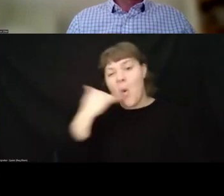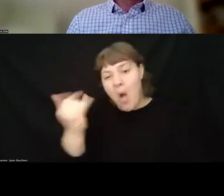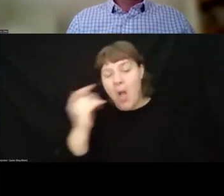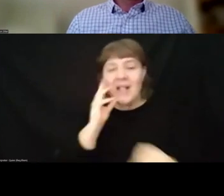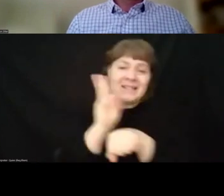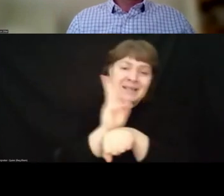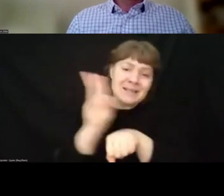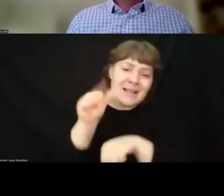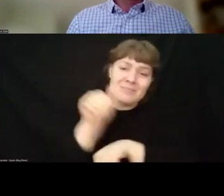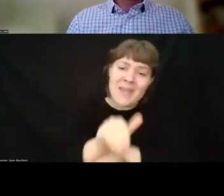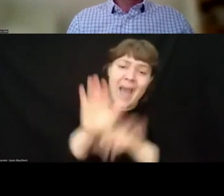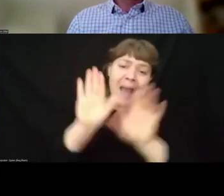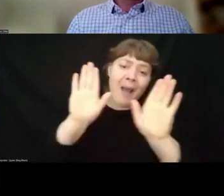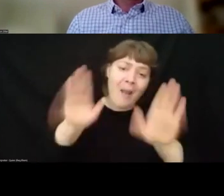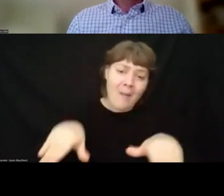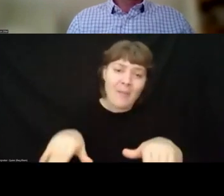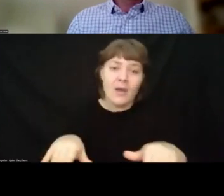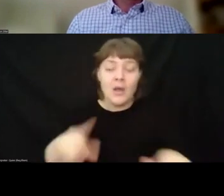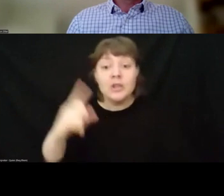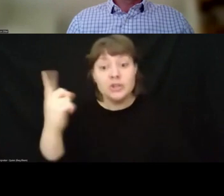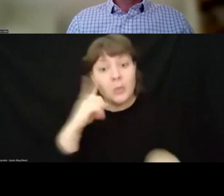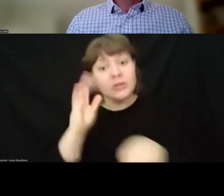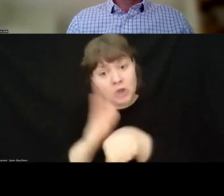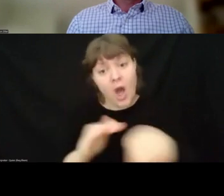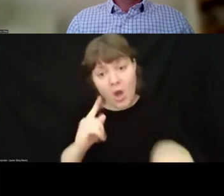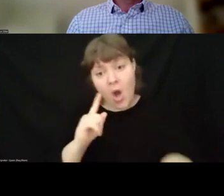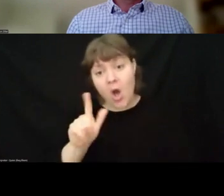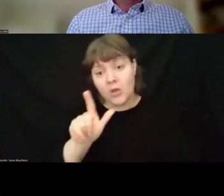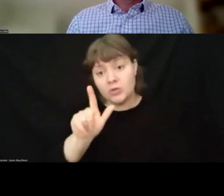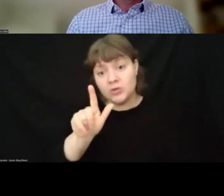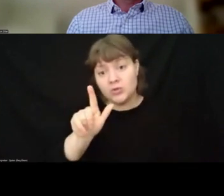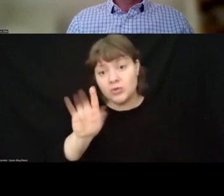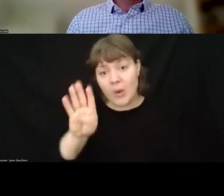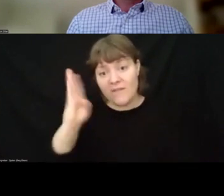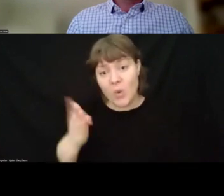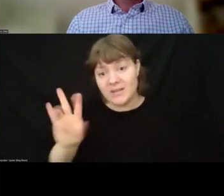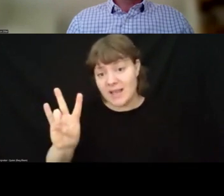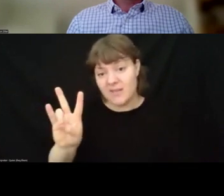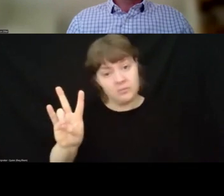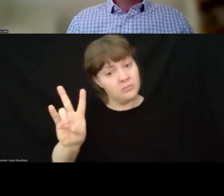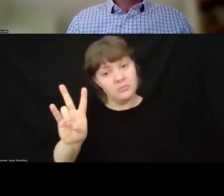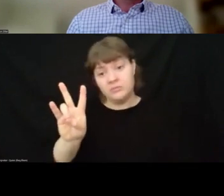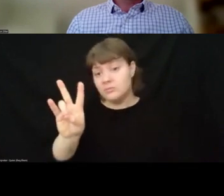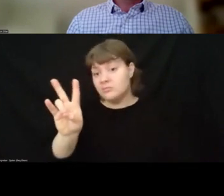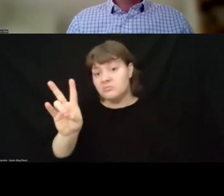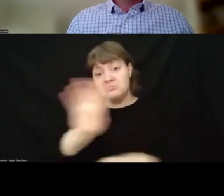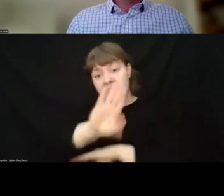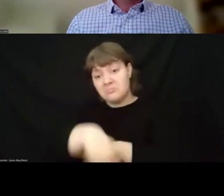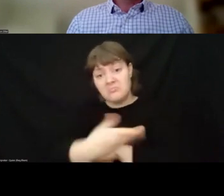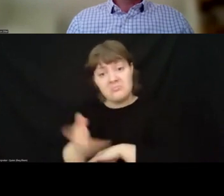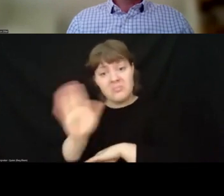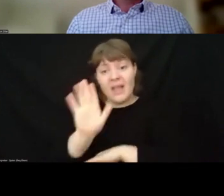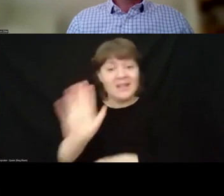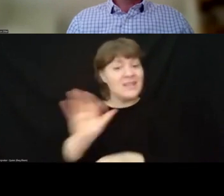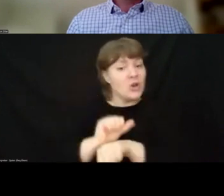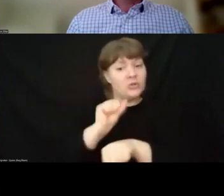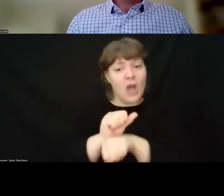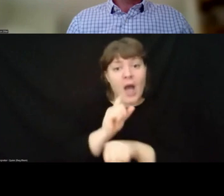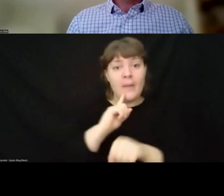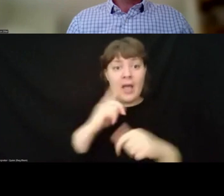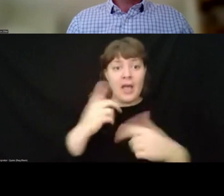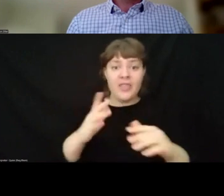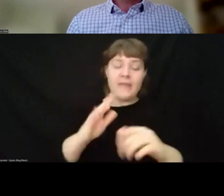p.m. Someone is on call for us 24/7, and it is their job. And so they have carved out time to do this.